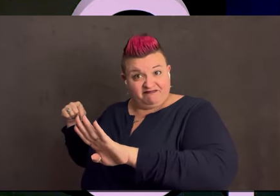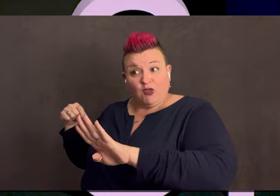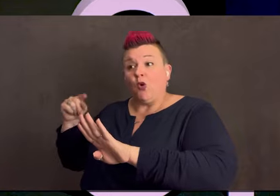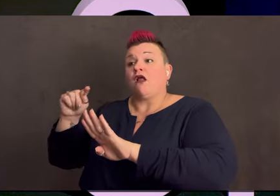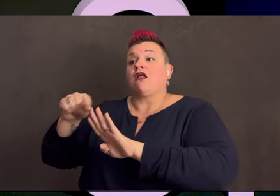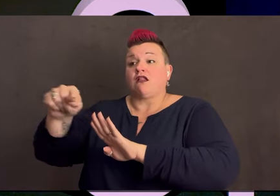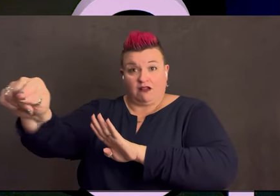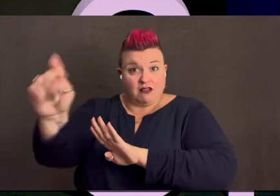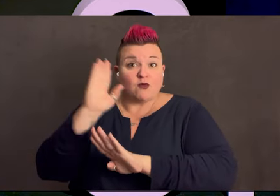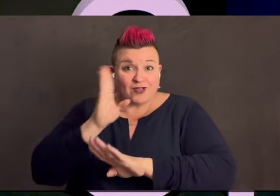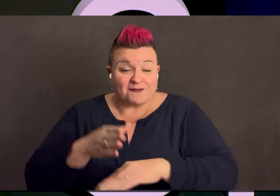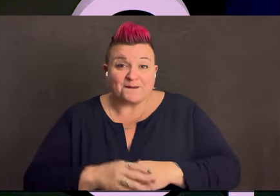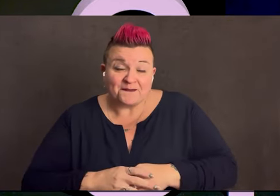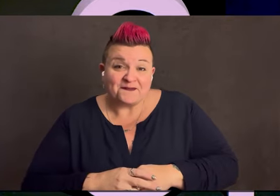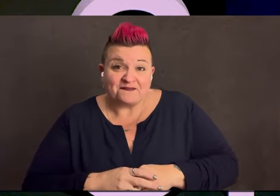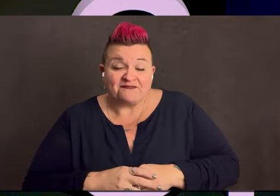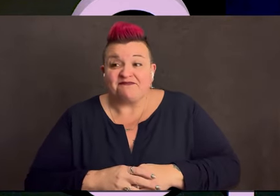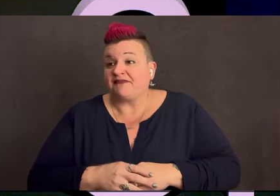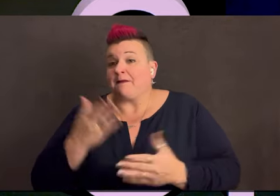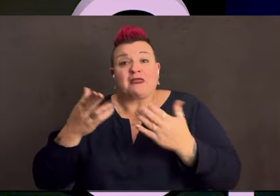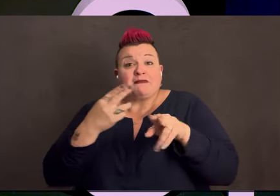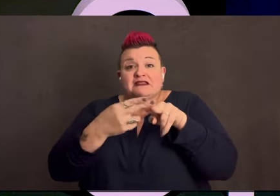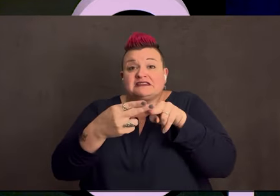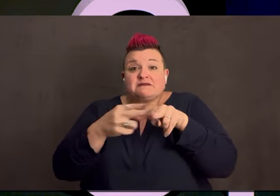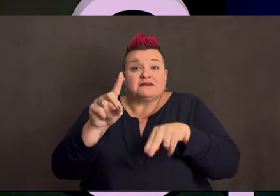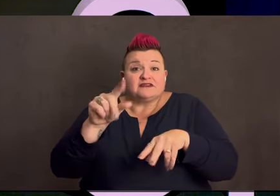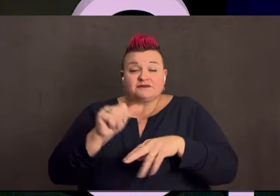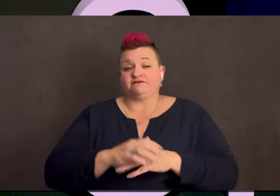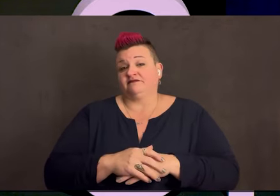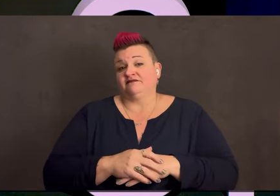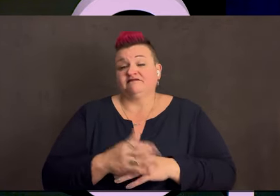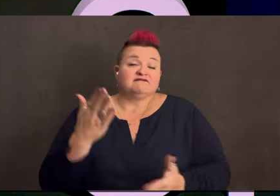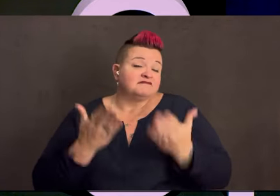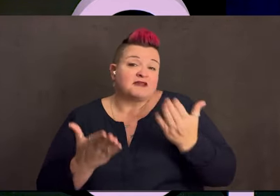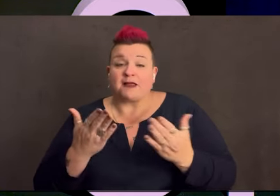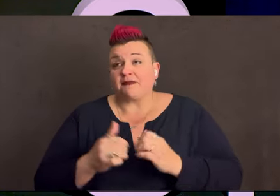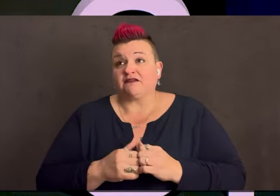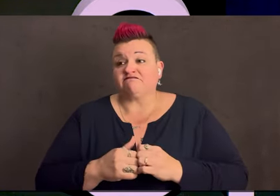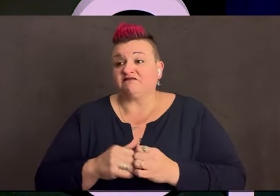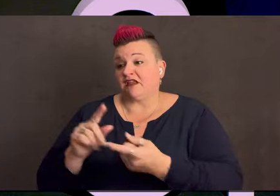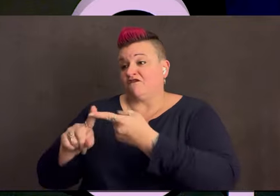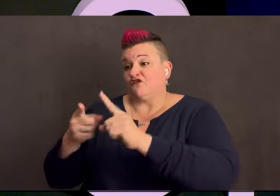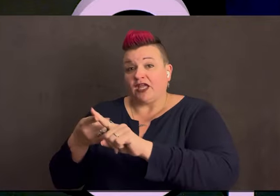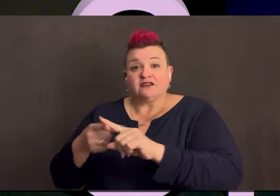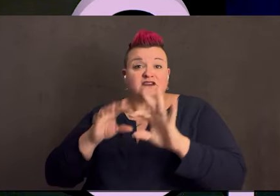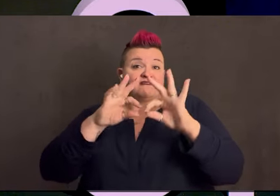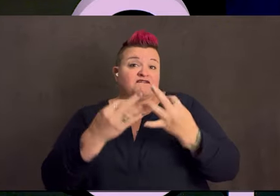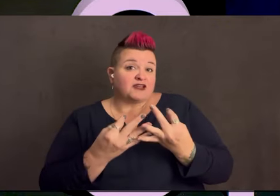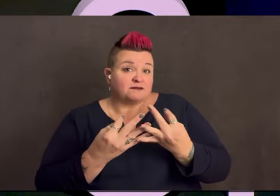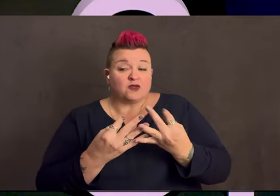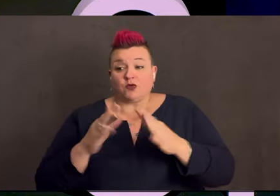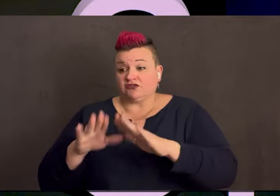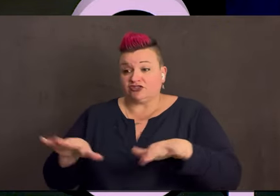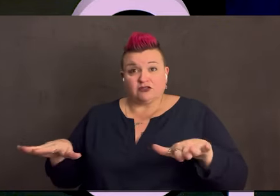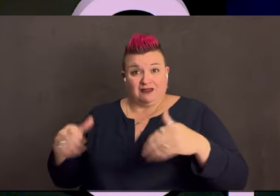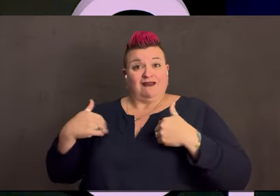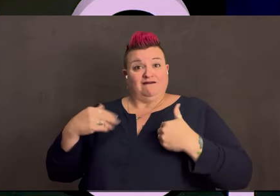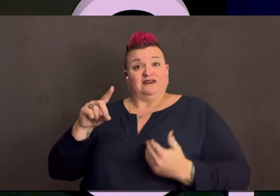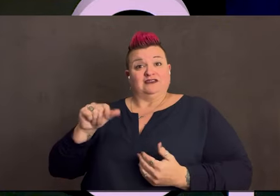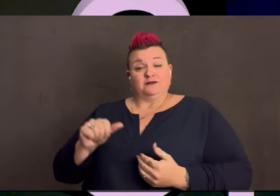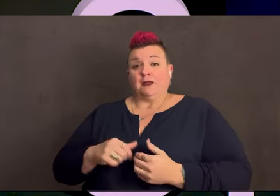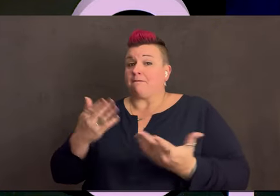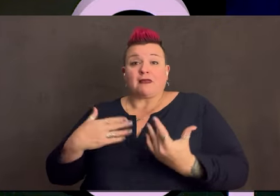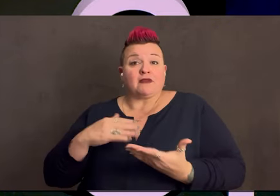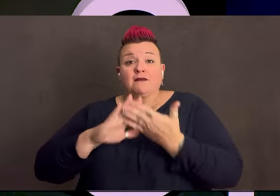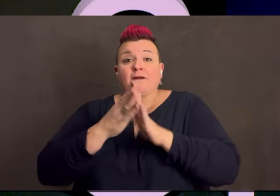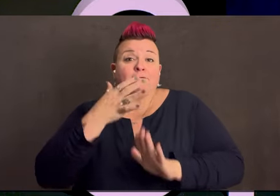life, if they haven't yet. Whether it be temporary, whether it be through a friend, family, or child, whether